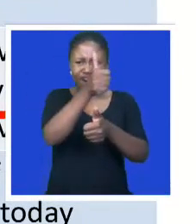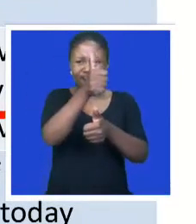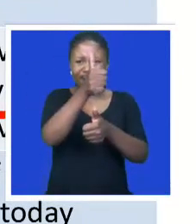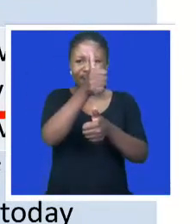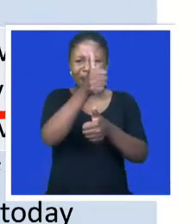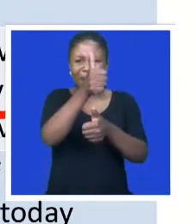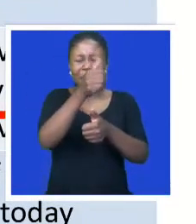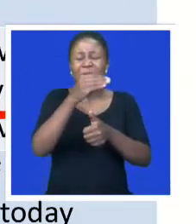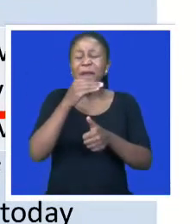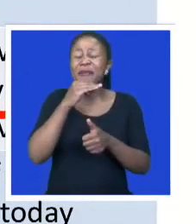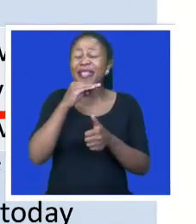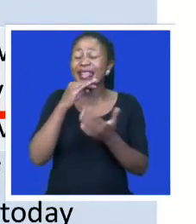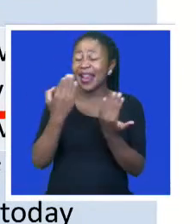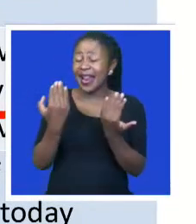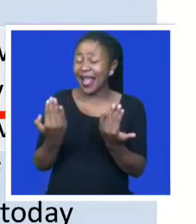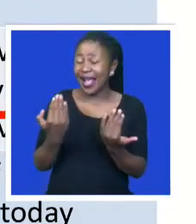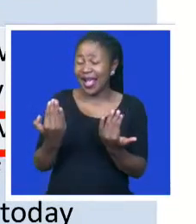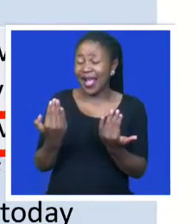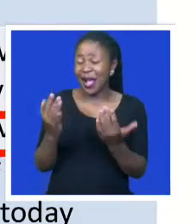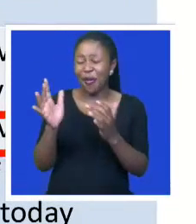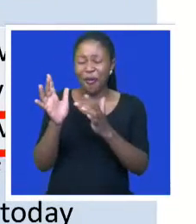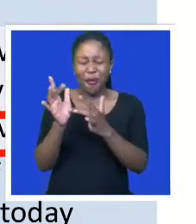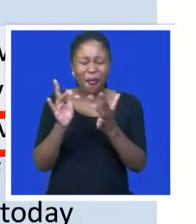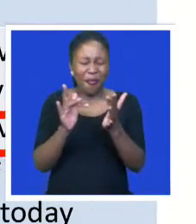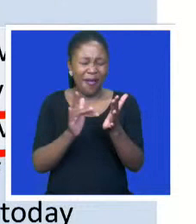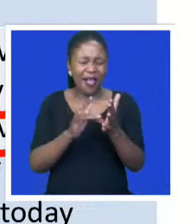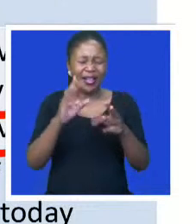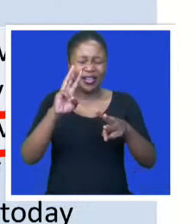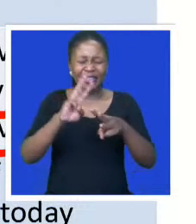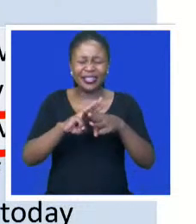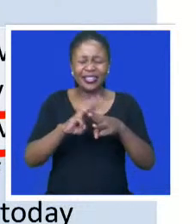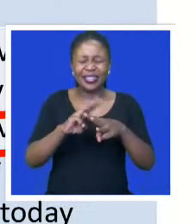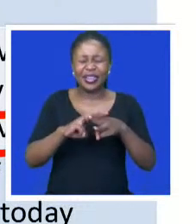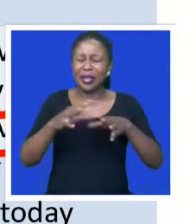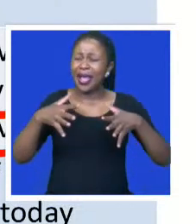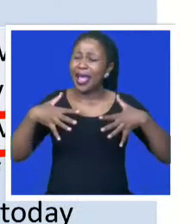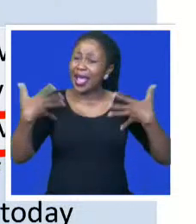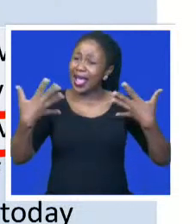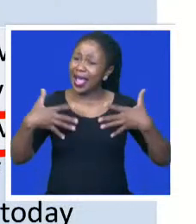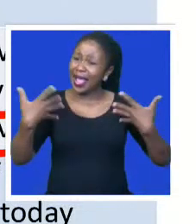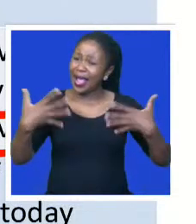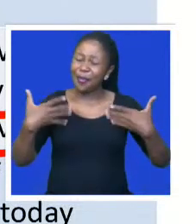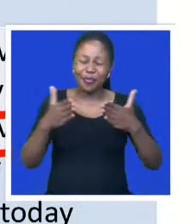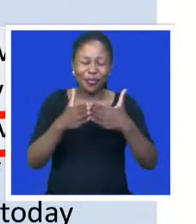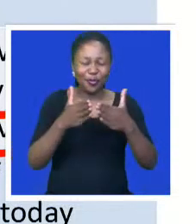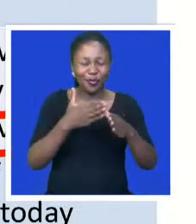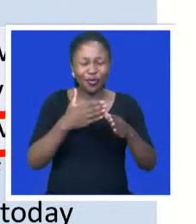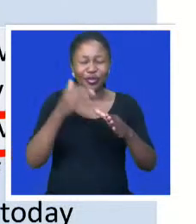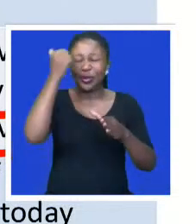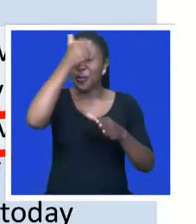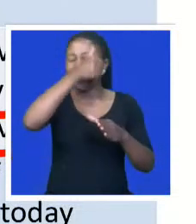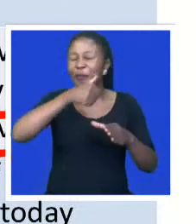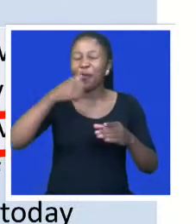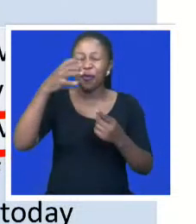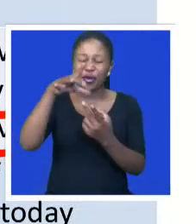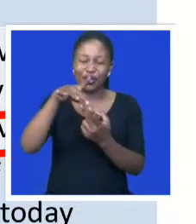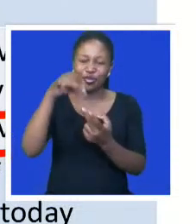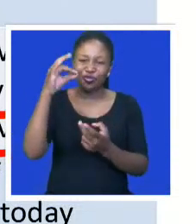is rejoicing in God's salvation. The next verse, for behold,